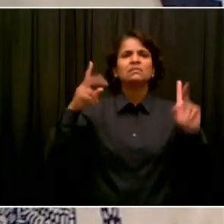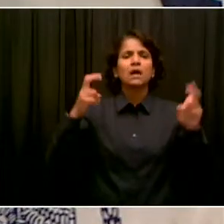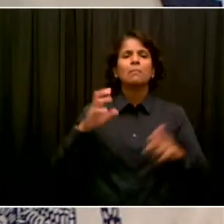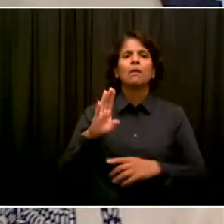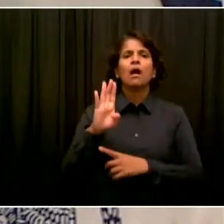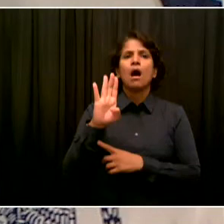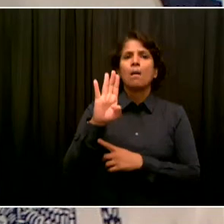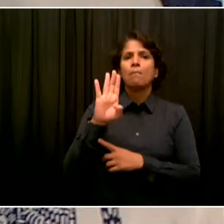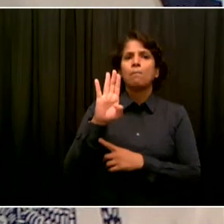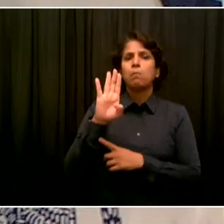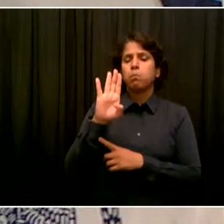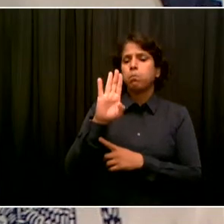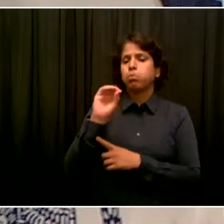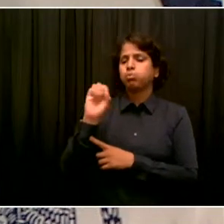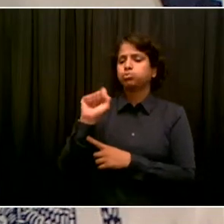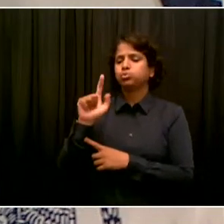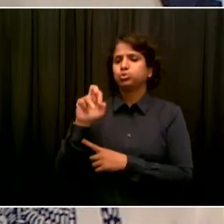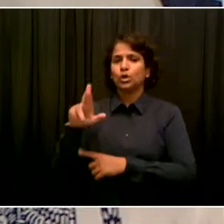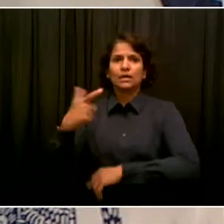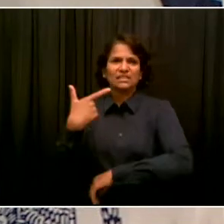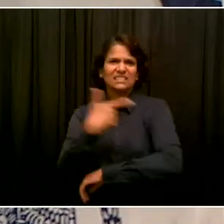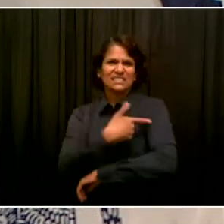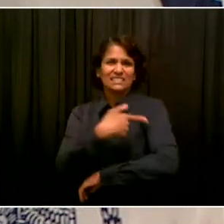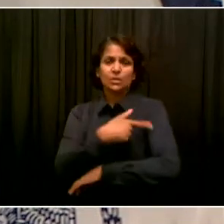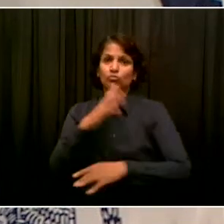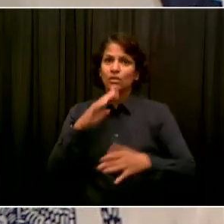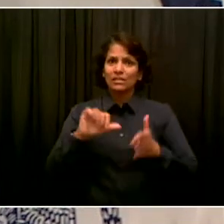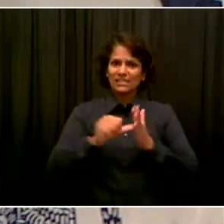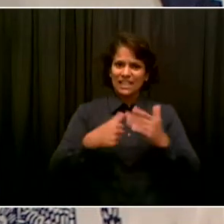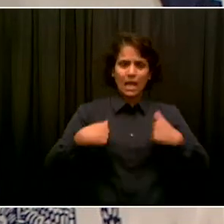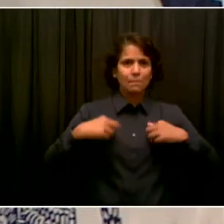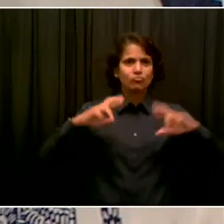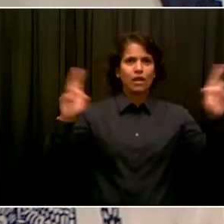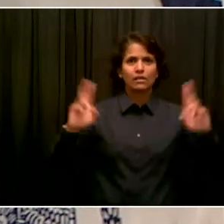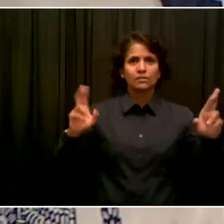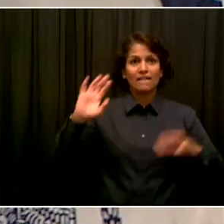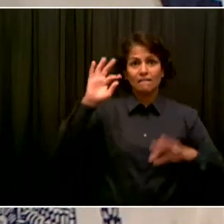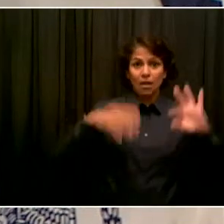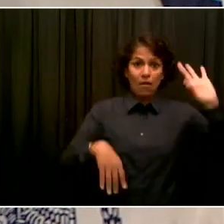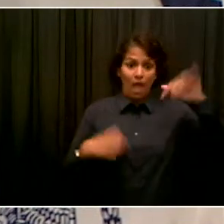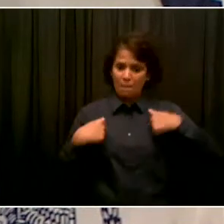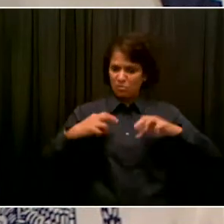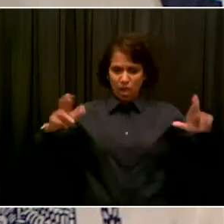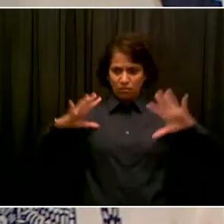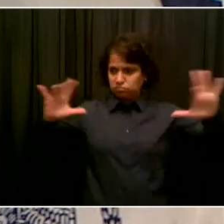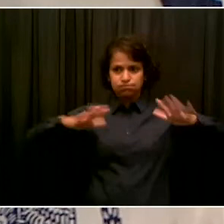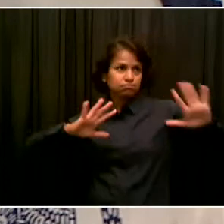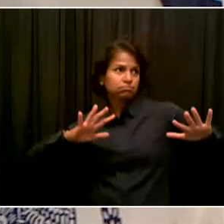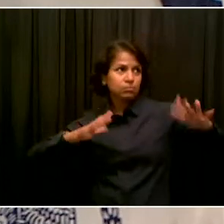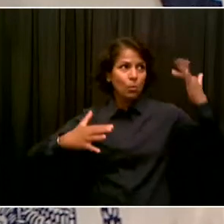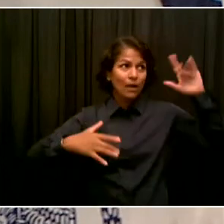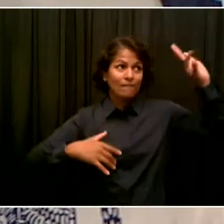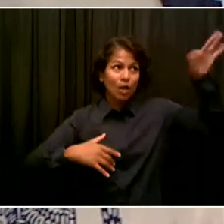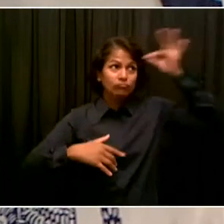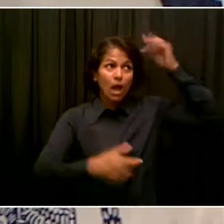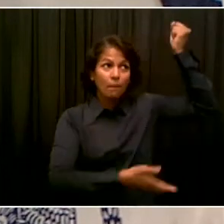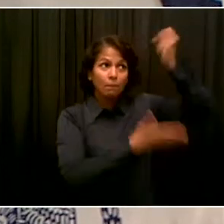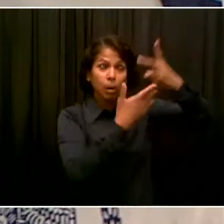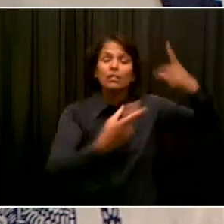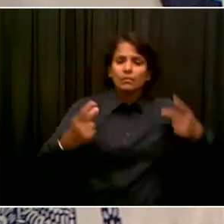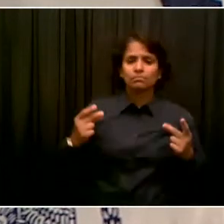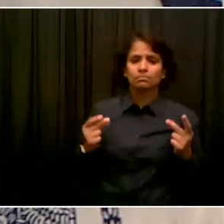emphasizing we are ready. We're waiting for the federal government to tell us how and when, but we are ready. We want all New Yorkers to know